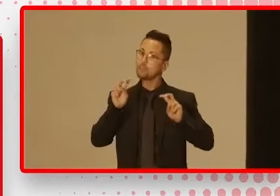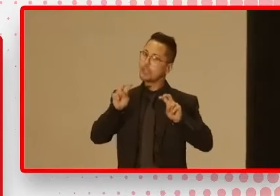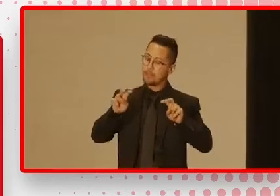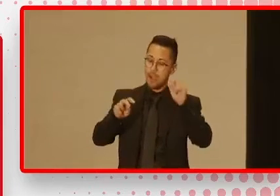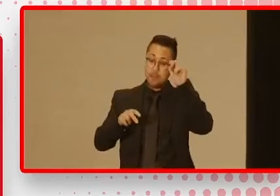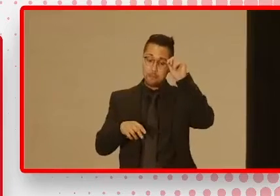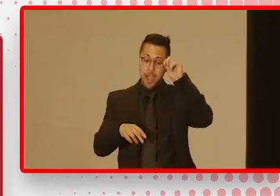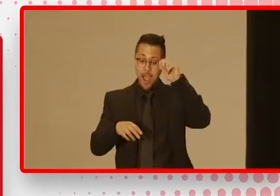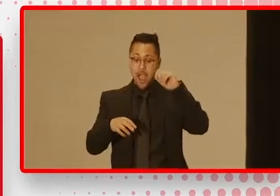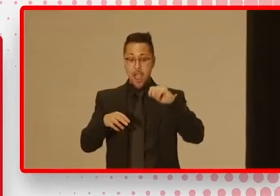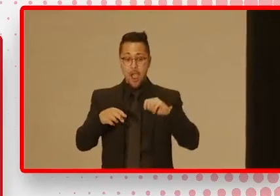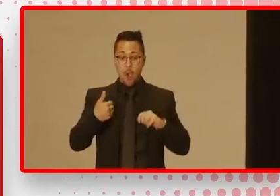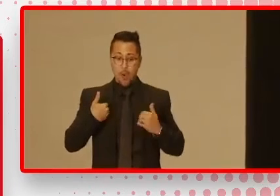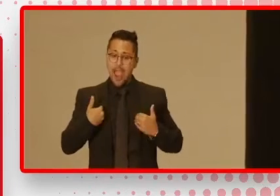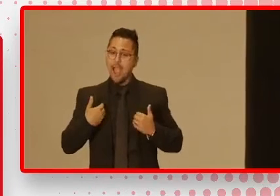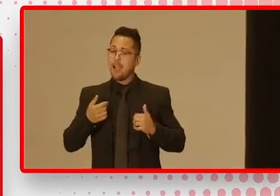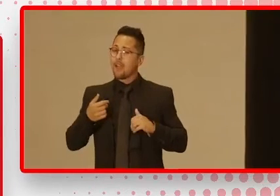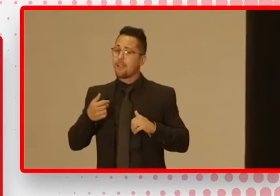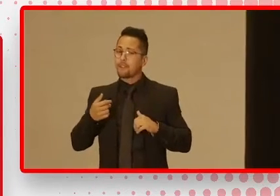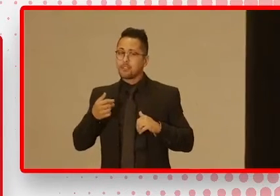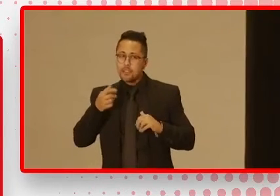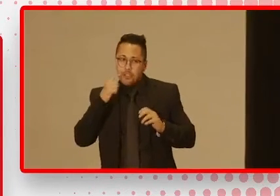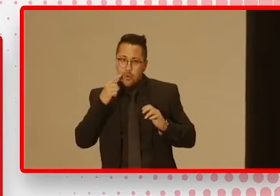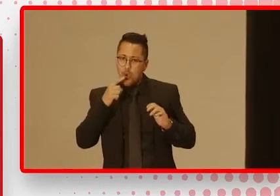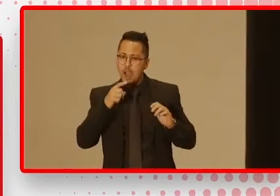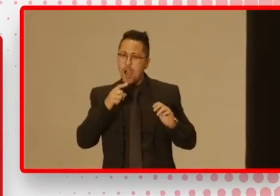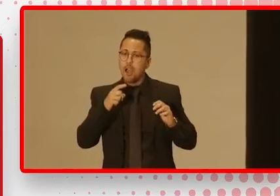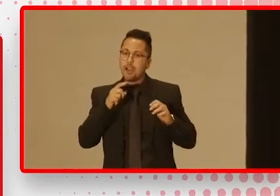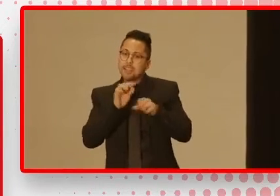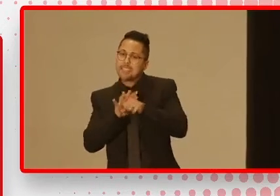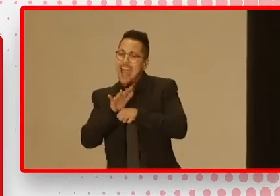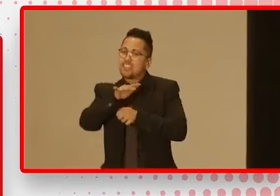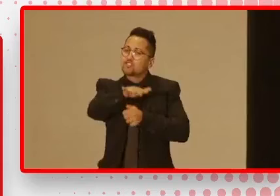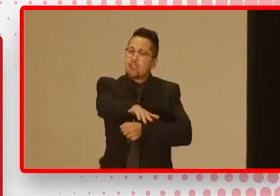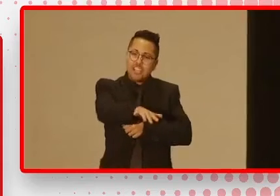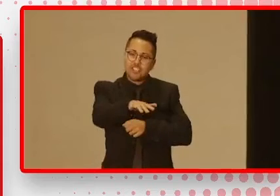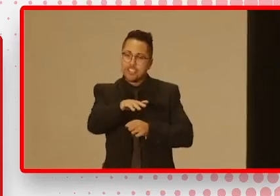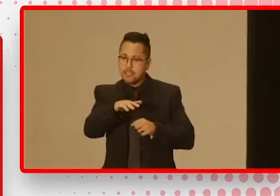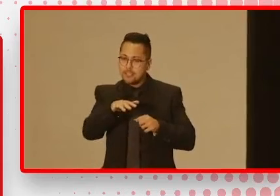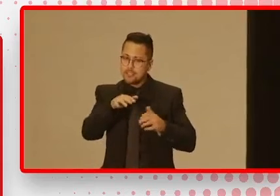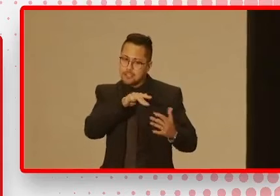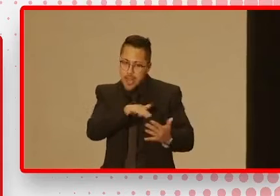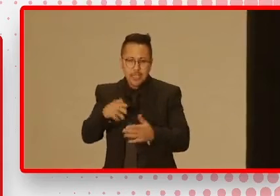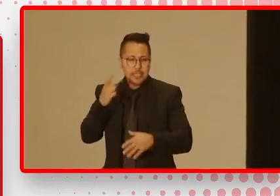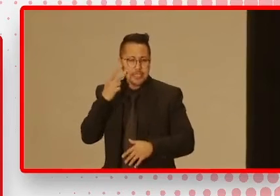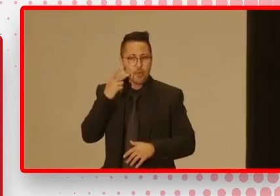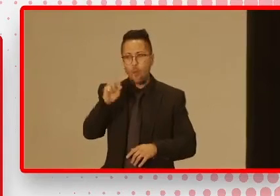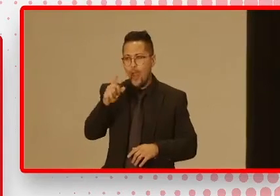do another saturation study to see where our needs are now that we're coming out of the pandemic.